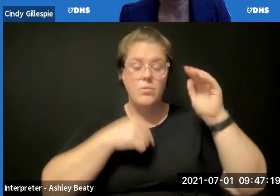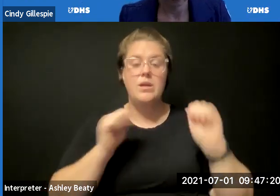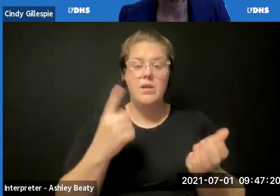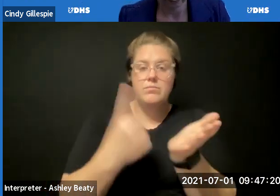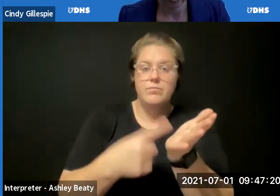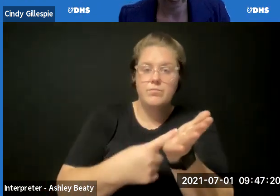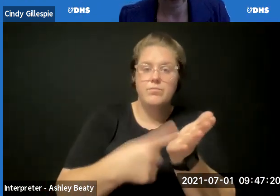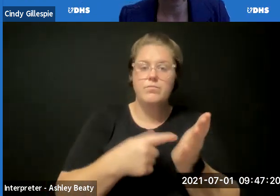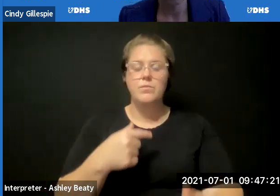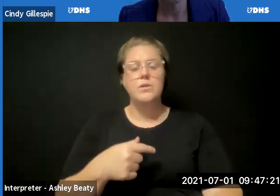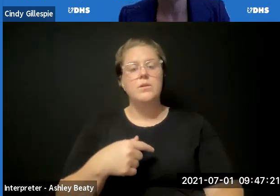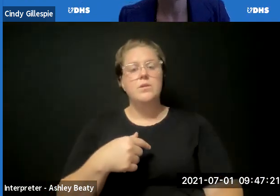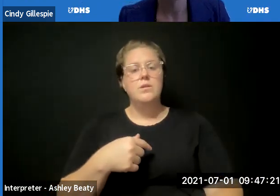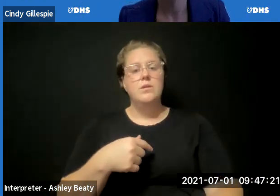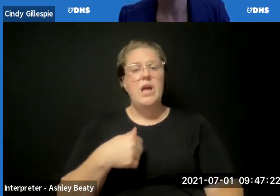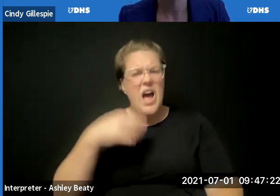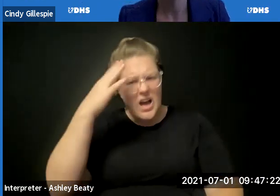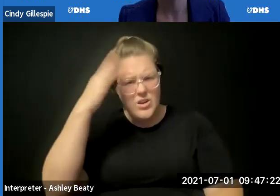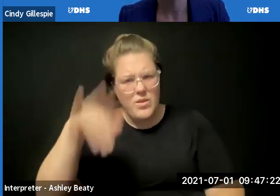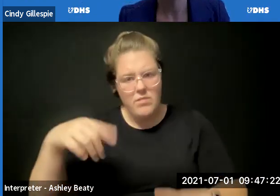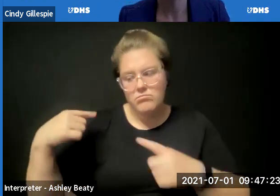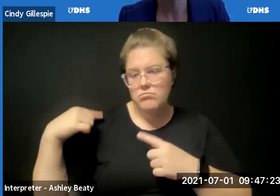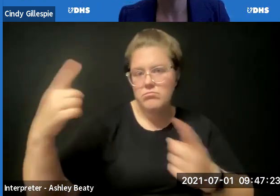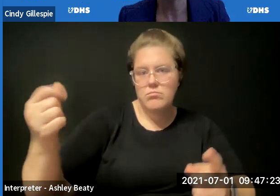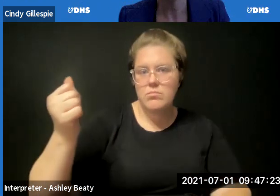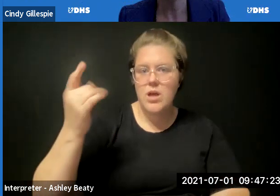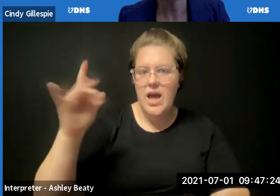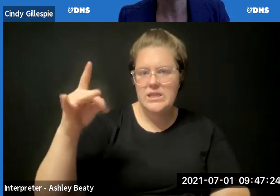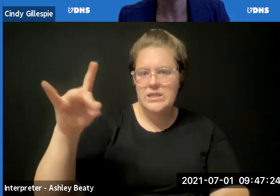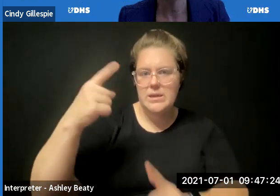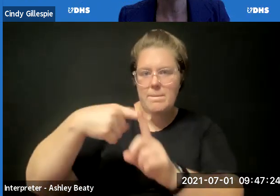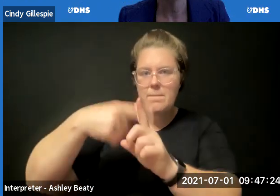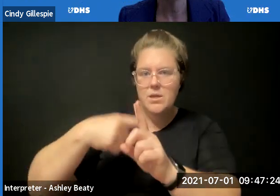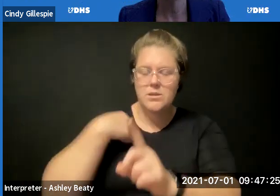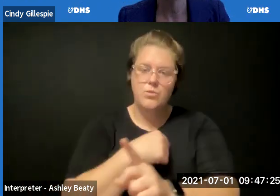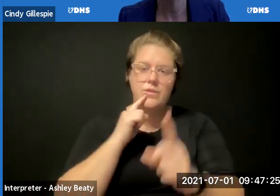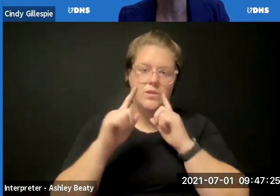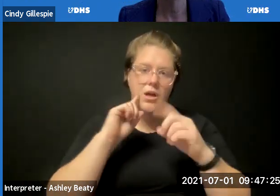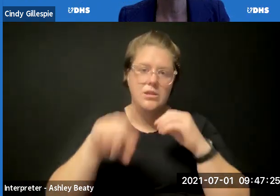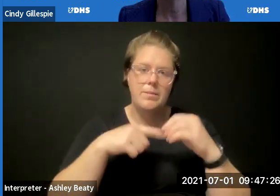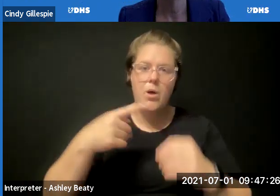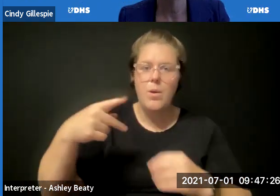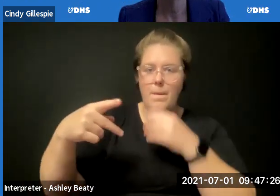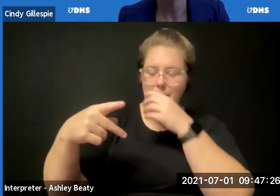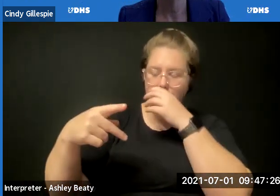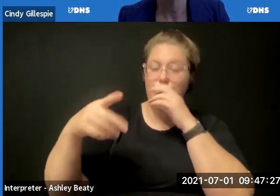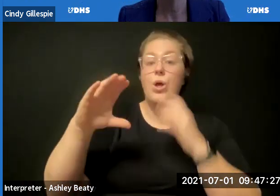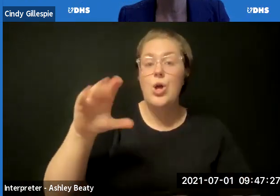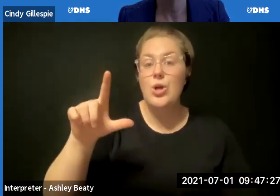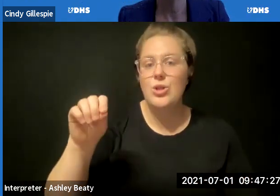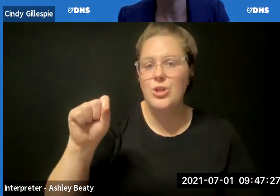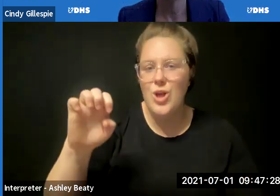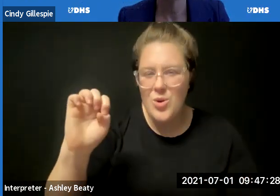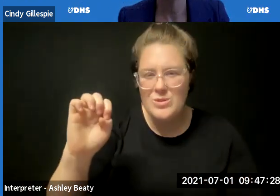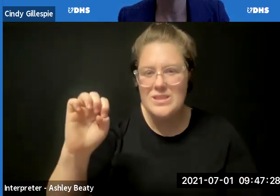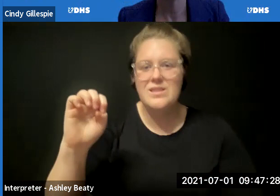that, you know, throughout the last 18 months, we've talked a lot about close contact, right? In terms of if somebody is in close contact, you know, what